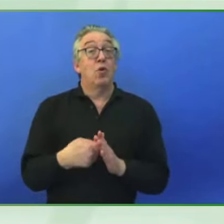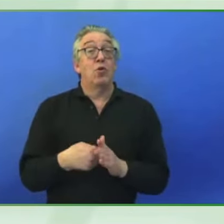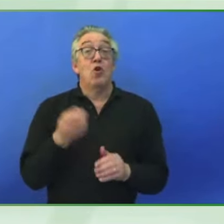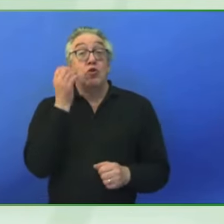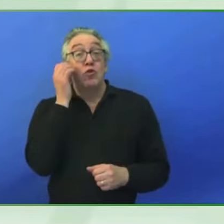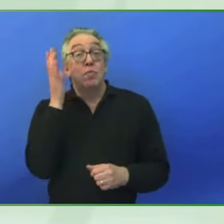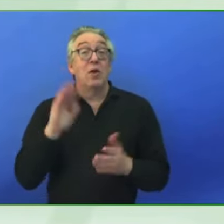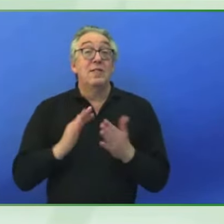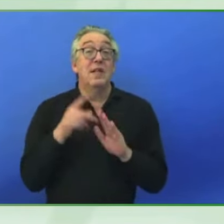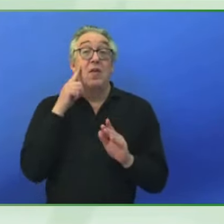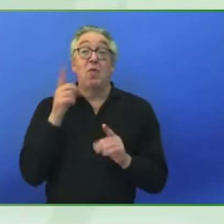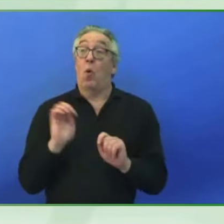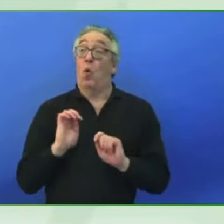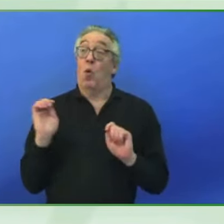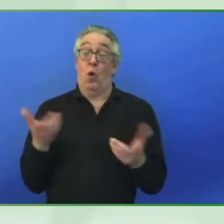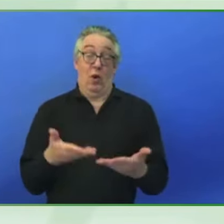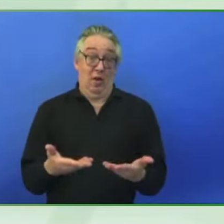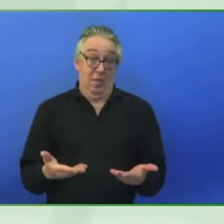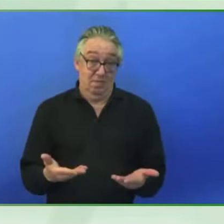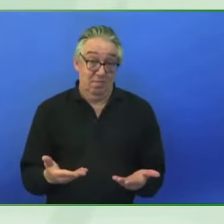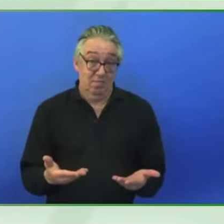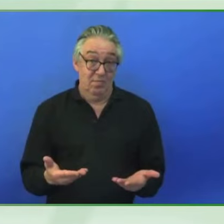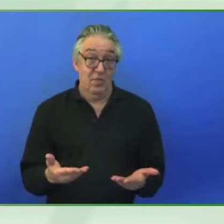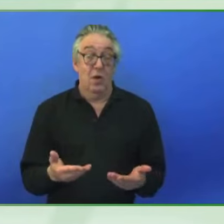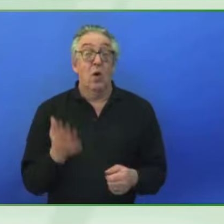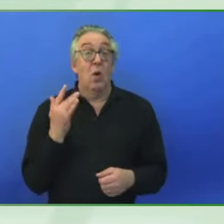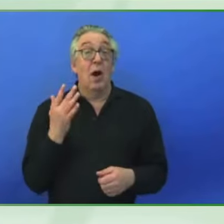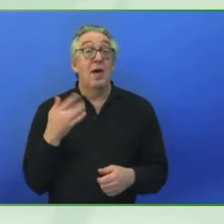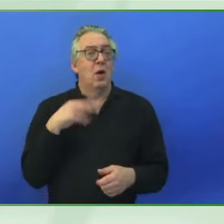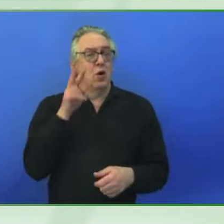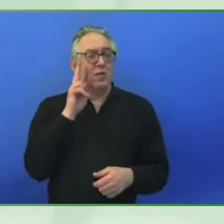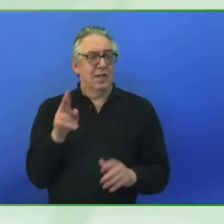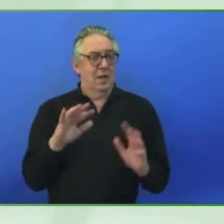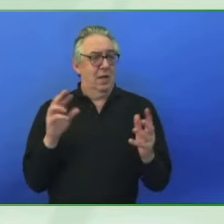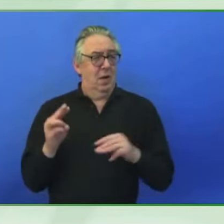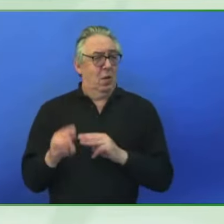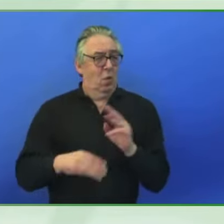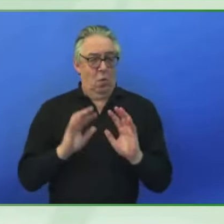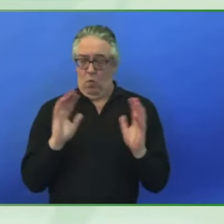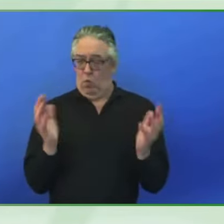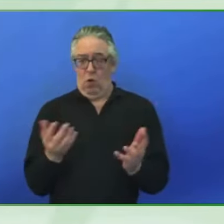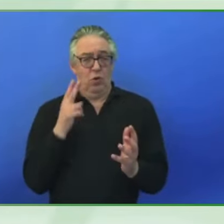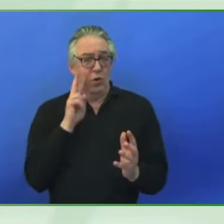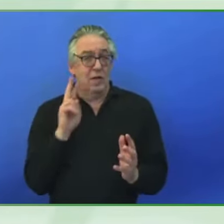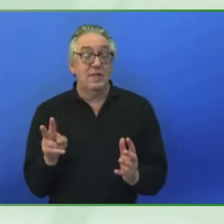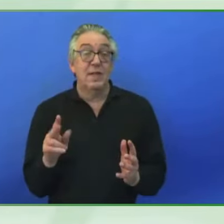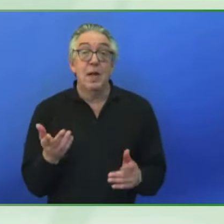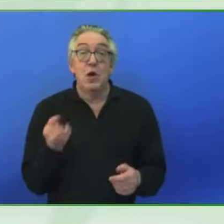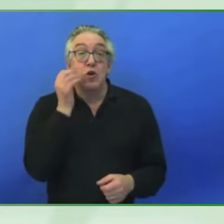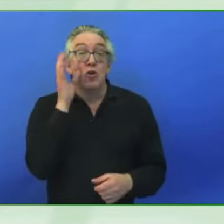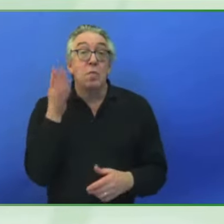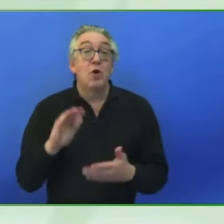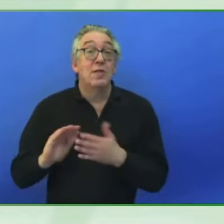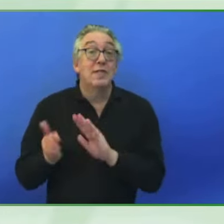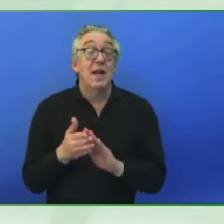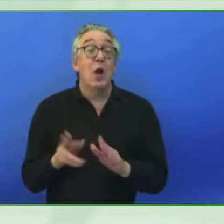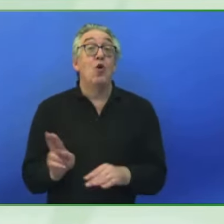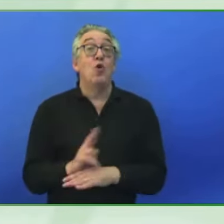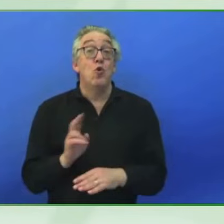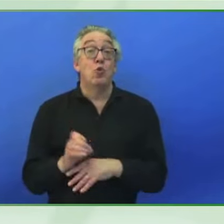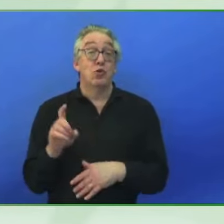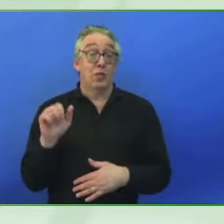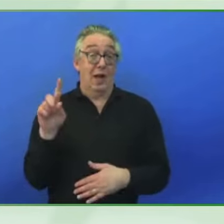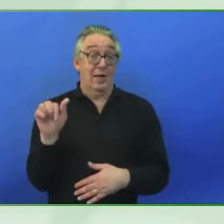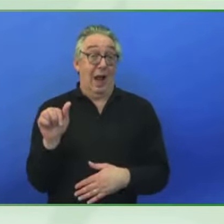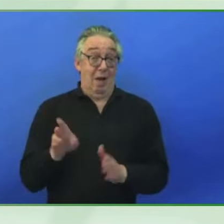seeing worldwide that smart solutions, technology deployments in cities, the use of data in cities, we're not really